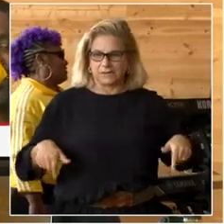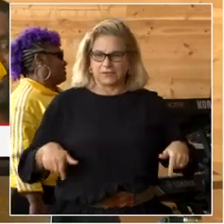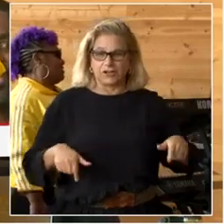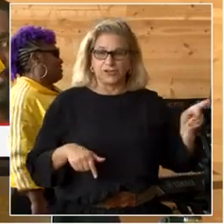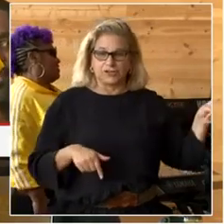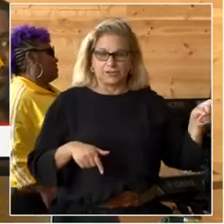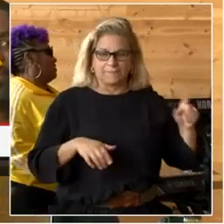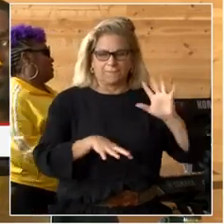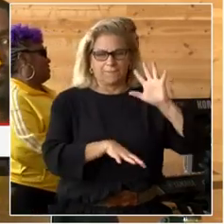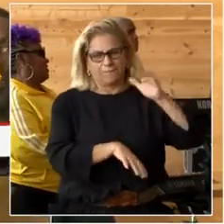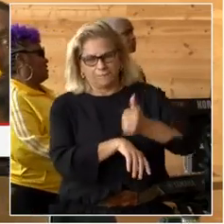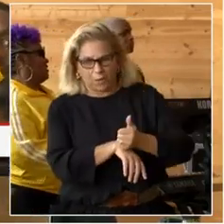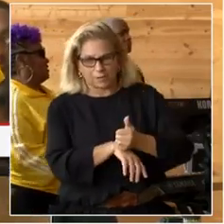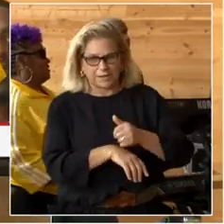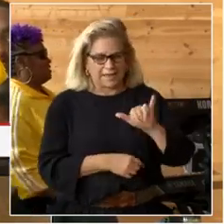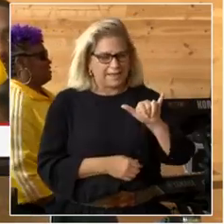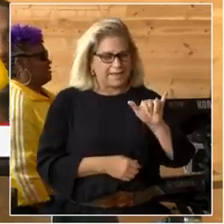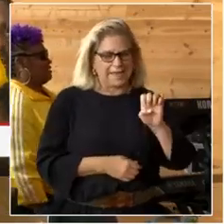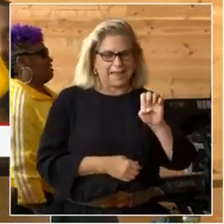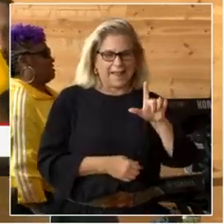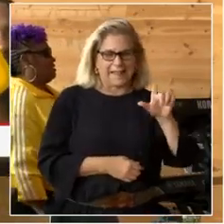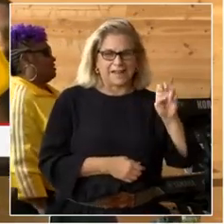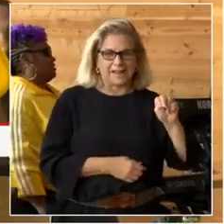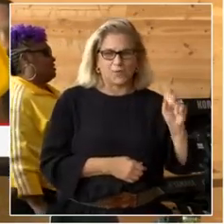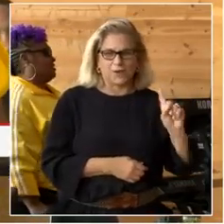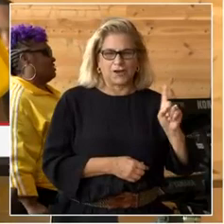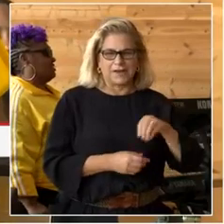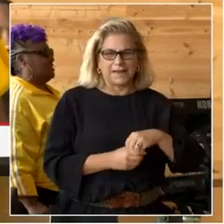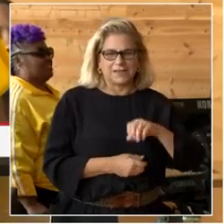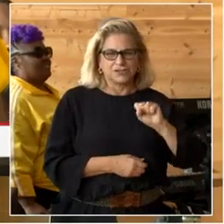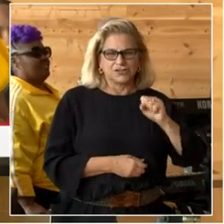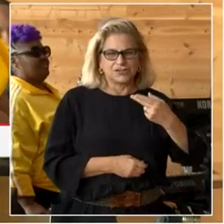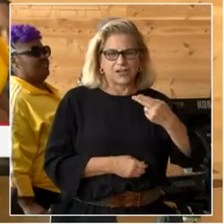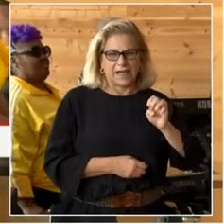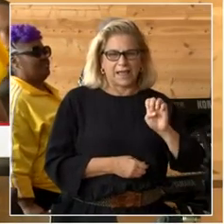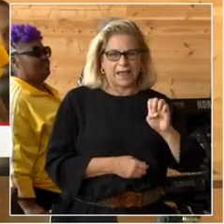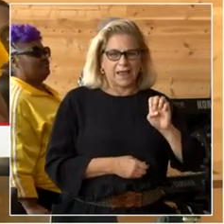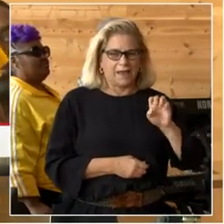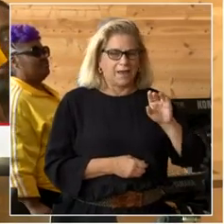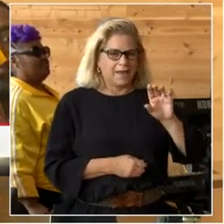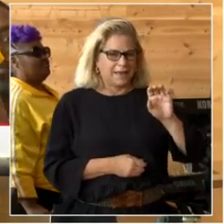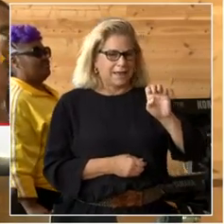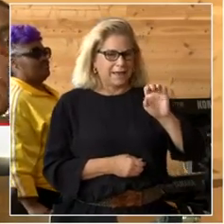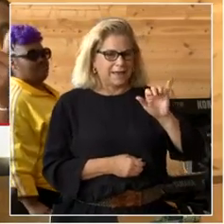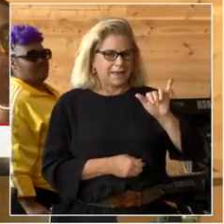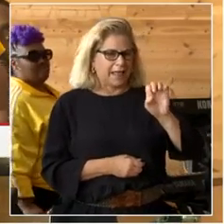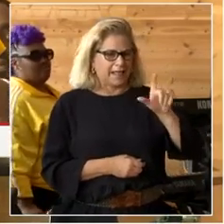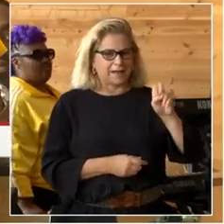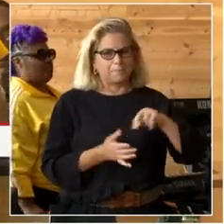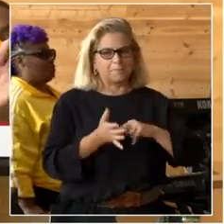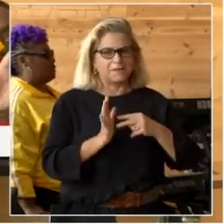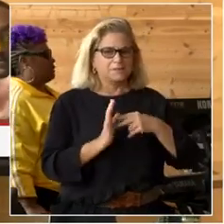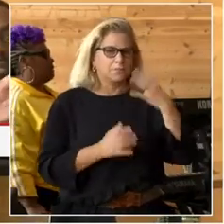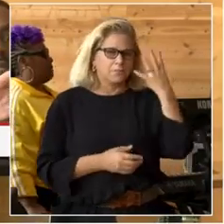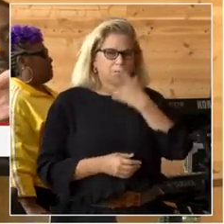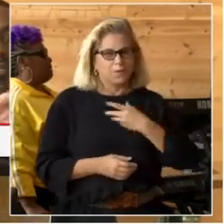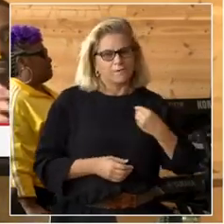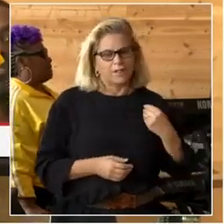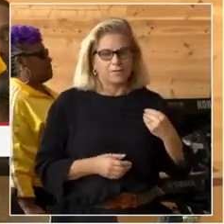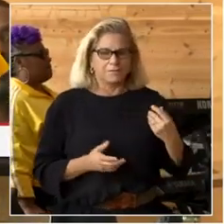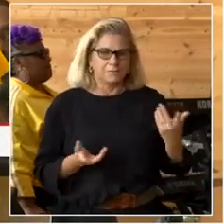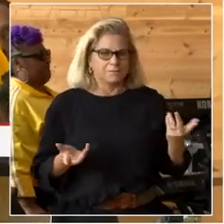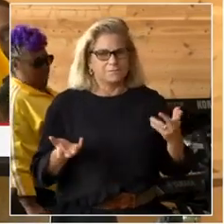Beauty Marketplace in Shea Yaleen to redefine beauty by proving that nourishing our skin with